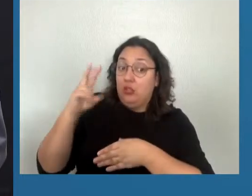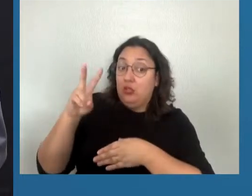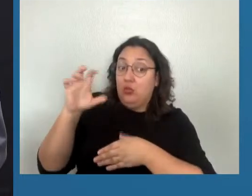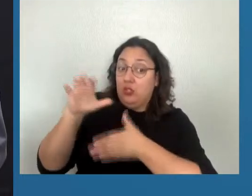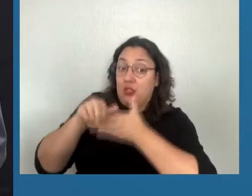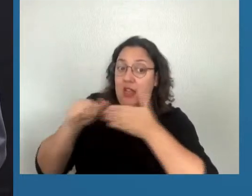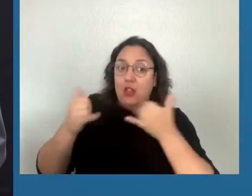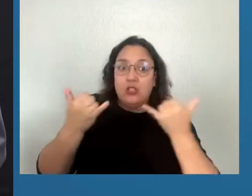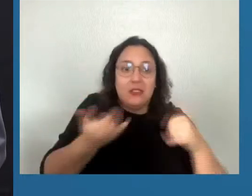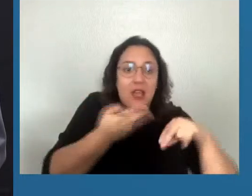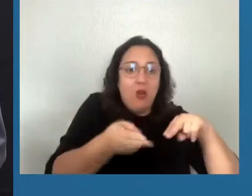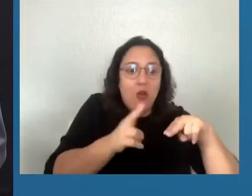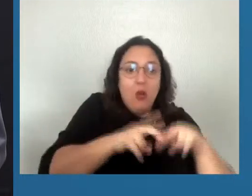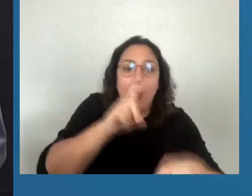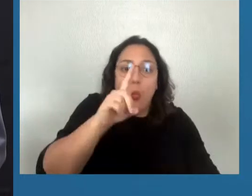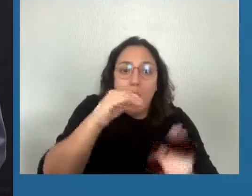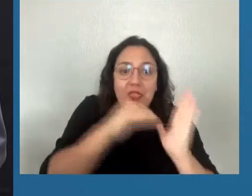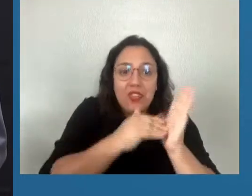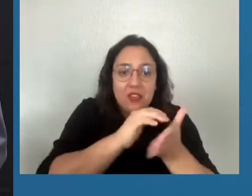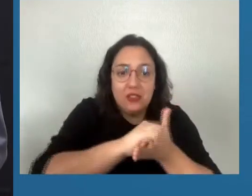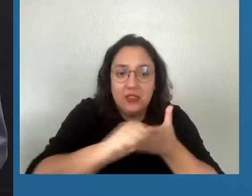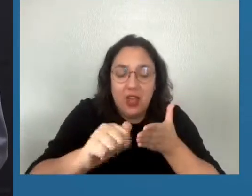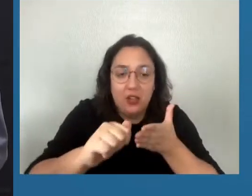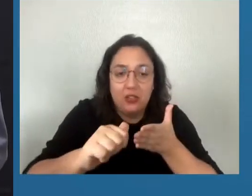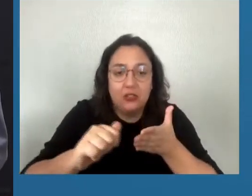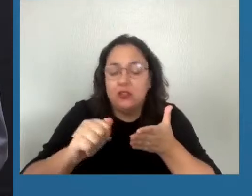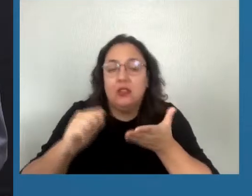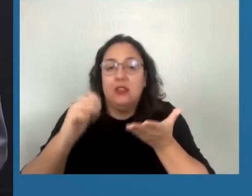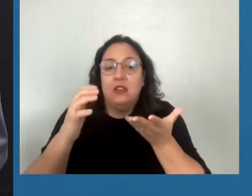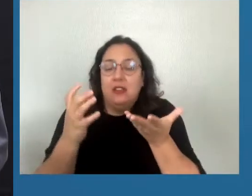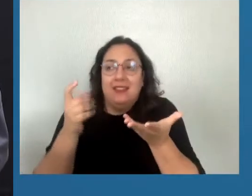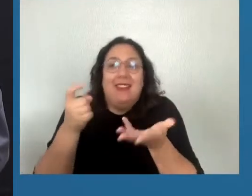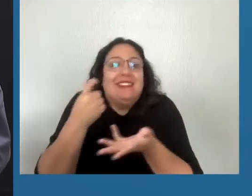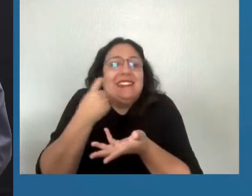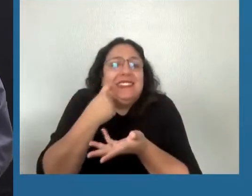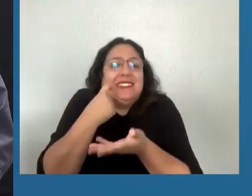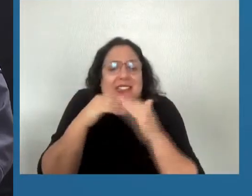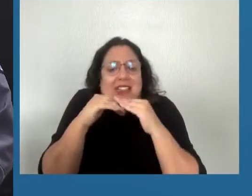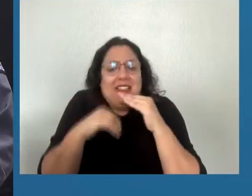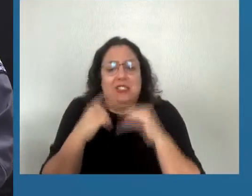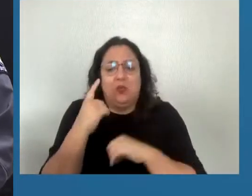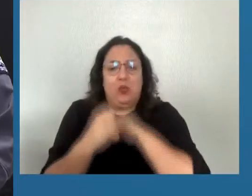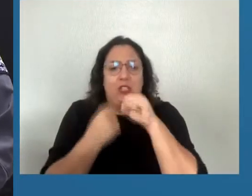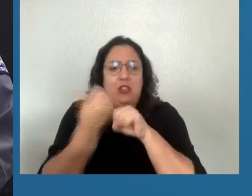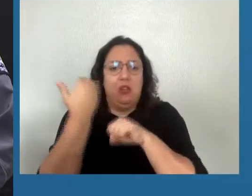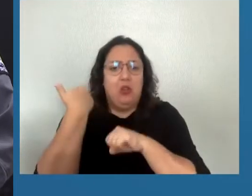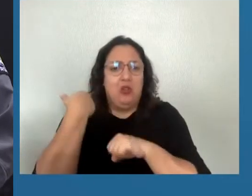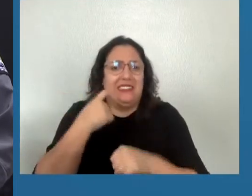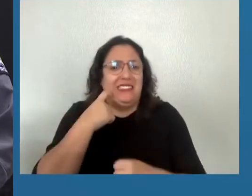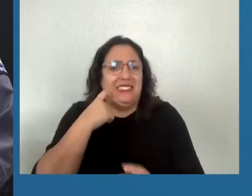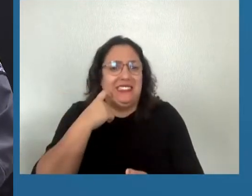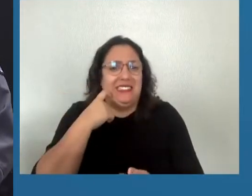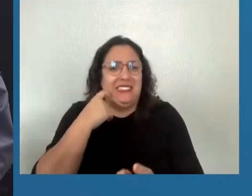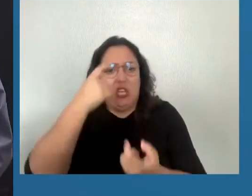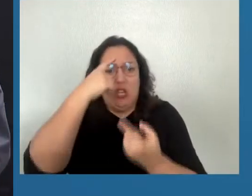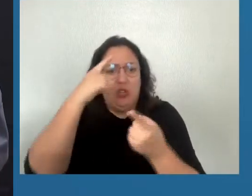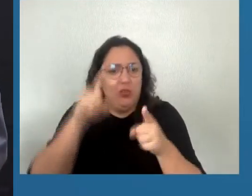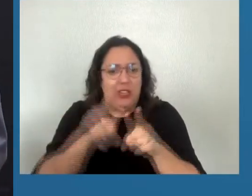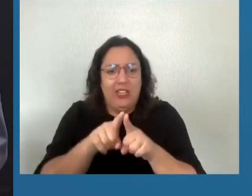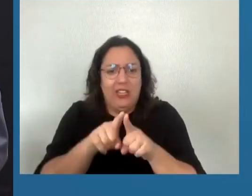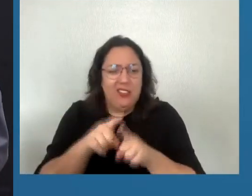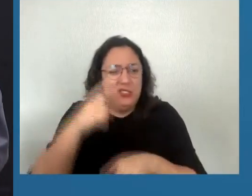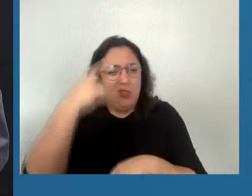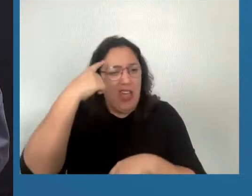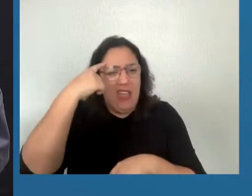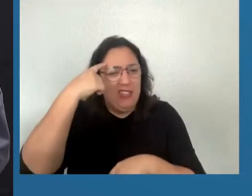get $6,500. This was a package that they all agreed to less than a year ago. So I don't believe it's about benefits and pay. I'm not aware